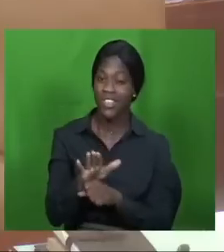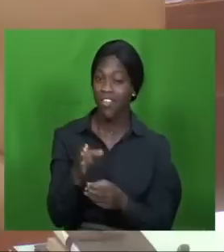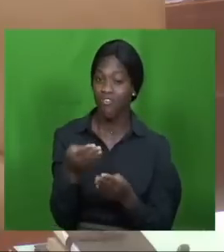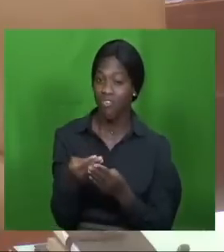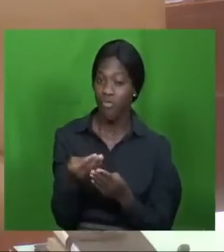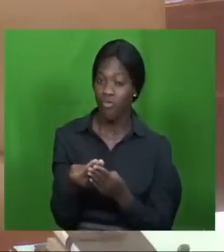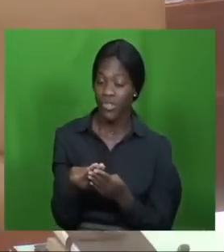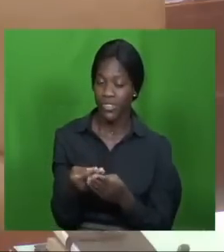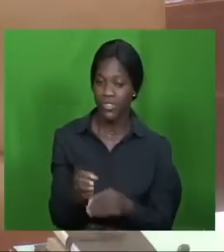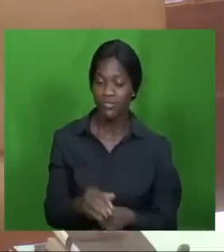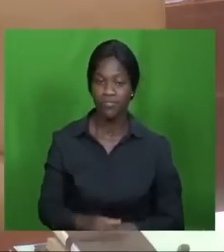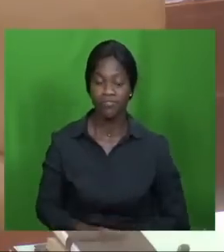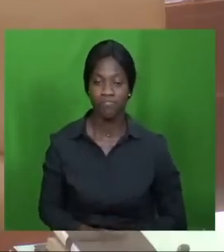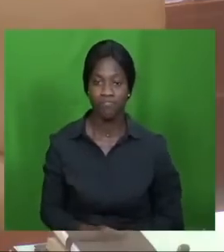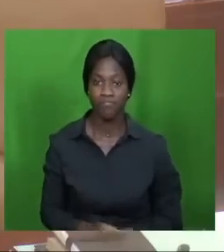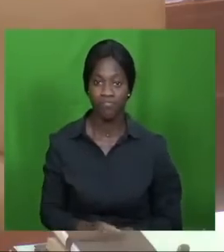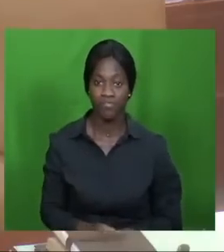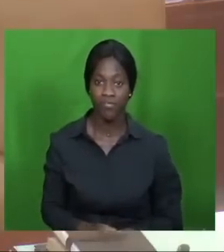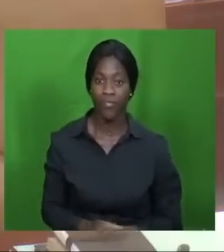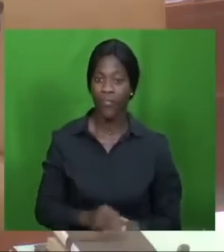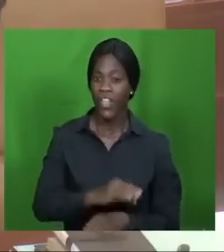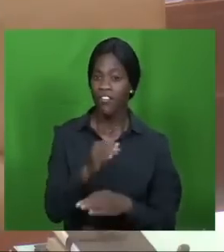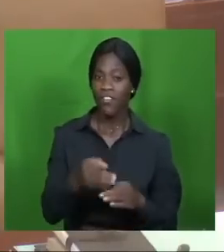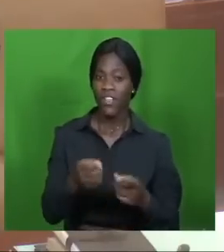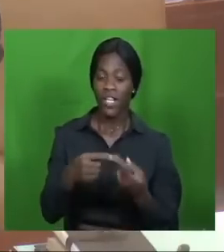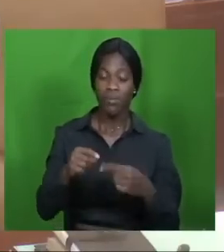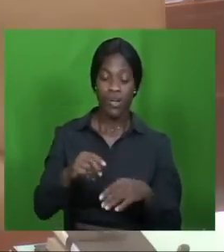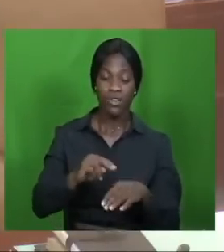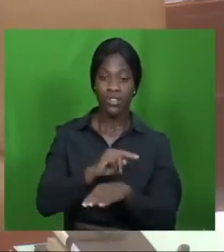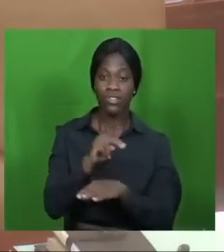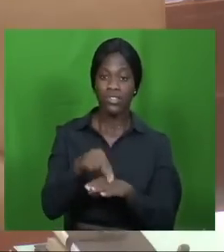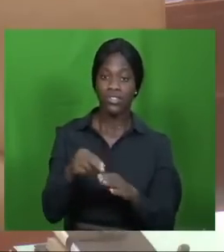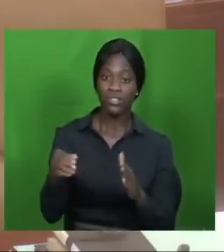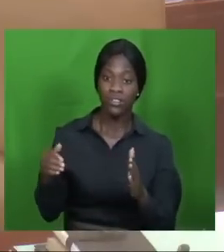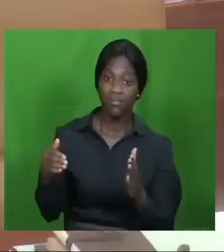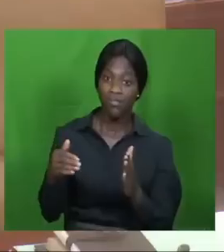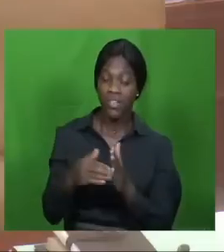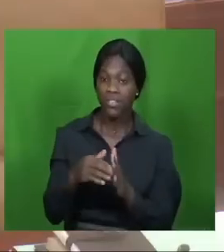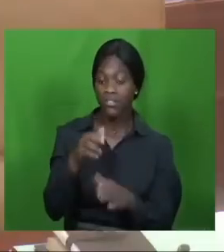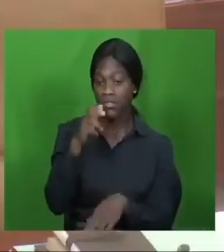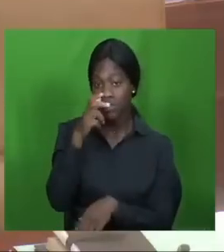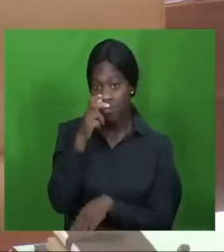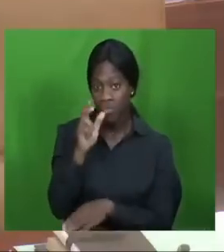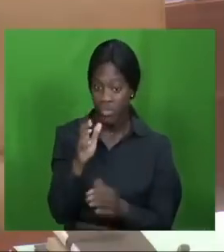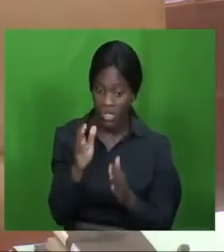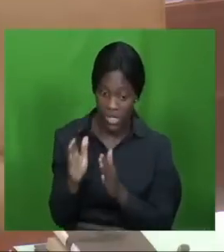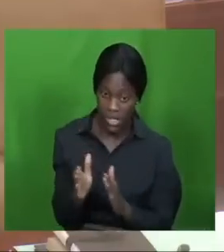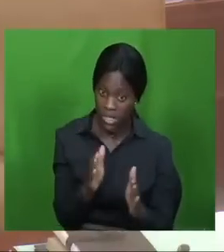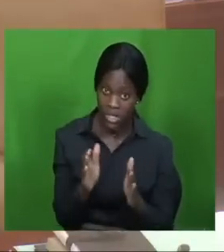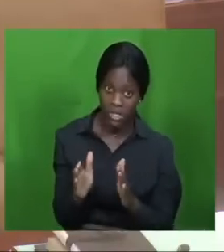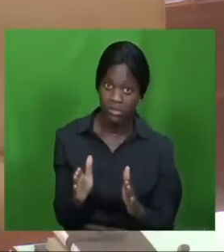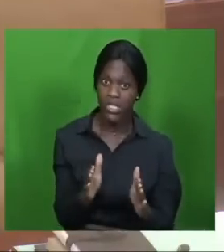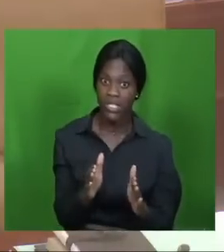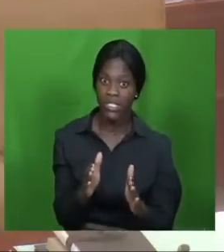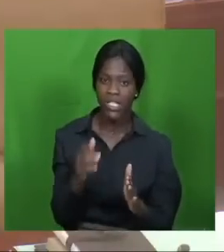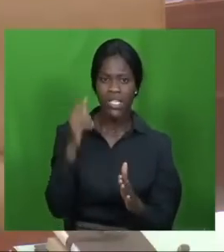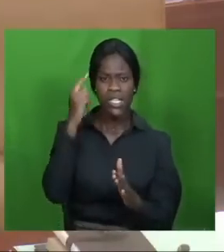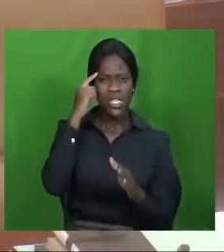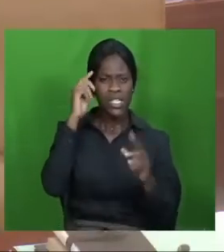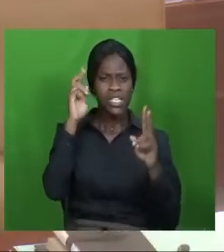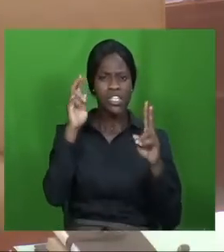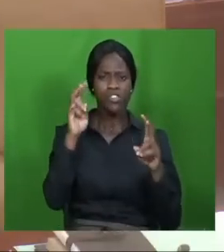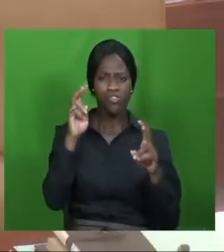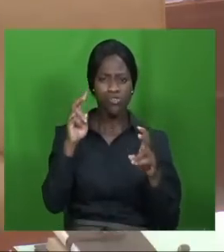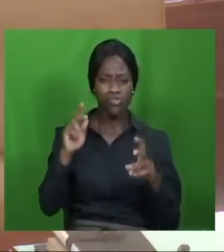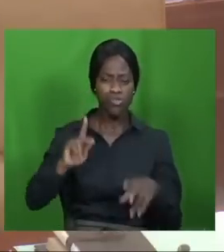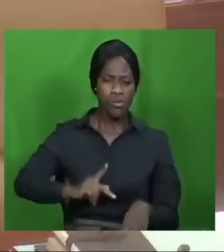them. Then, Mr. Speaker, finally, on the National Anti-Corruption Action Plan. Mr. Speaker, I believe this is a matter Parliament must take